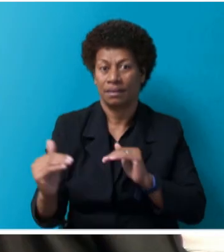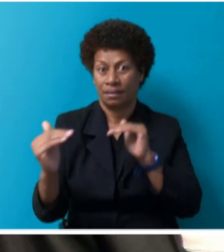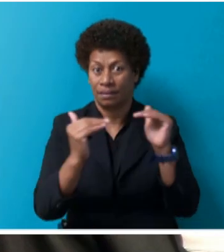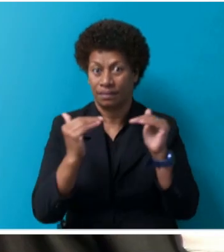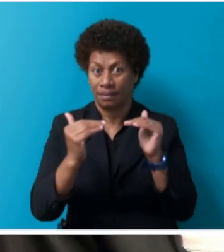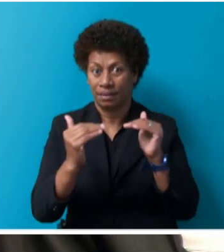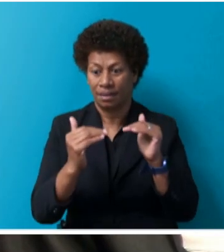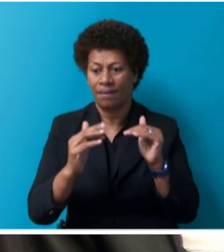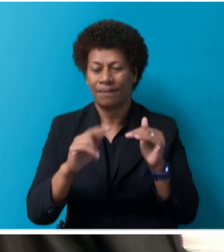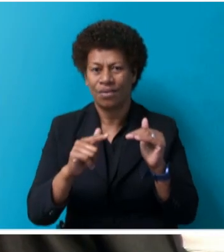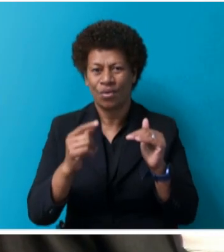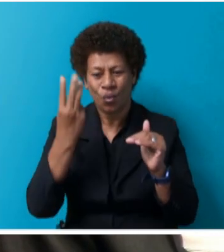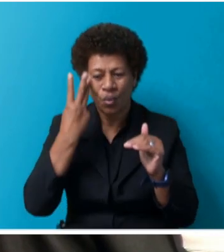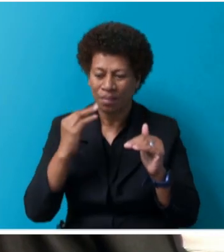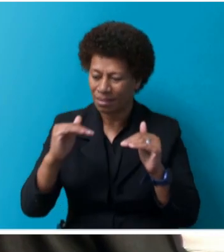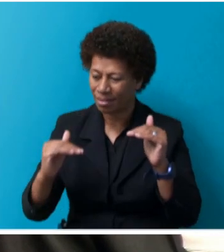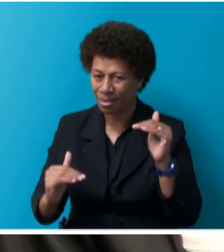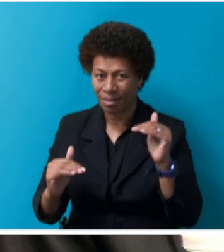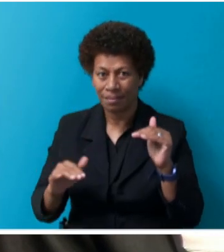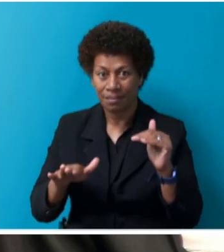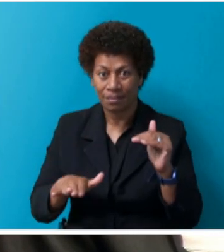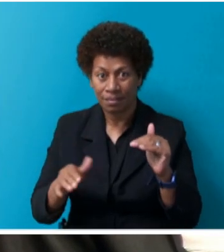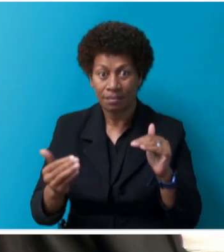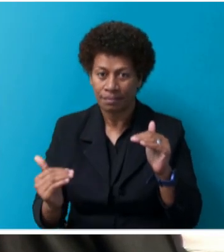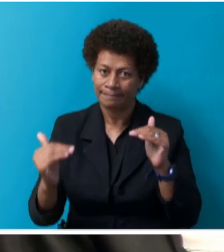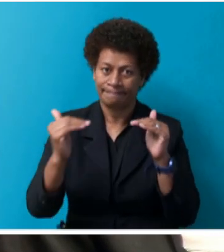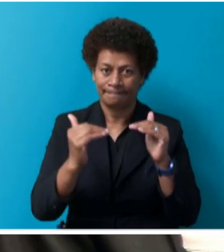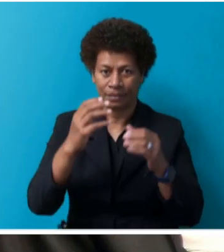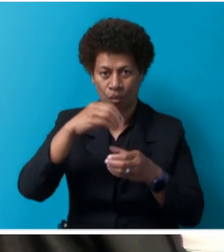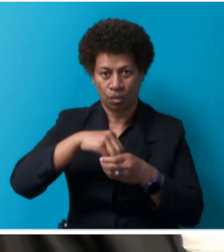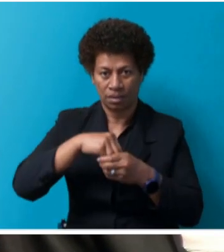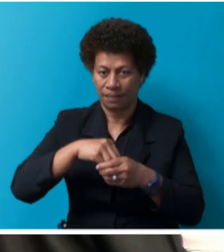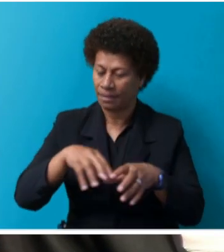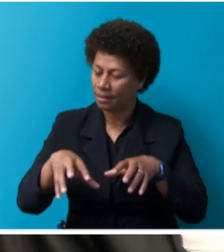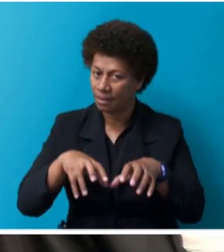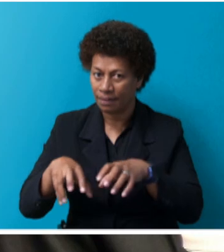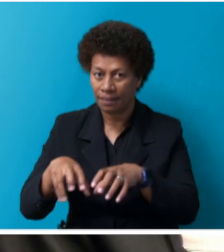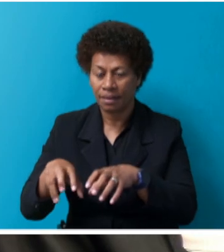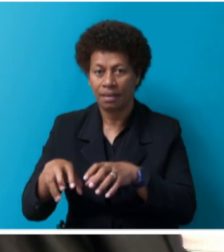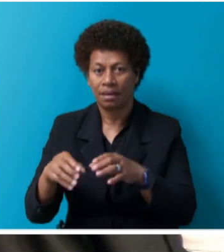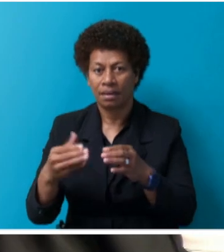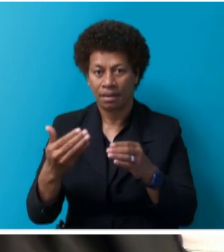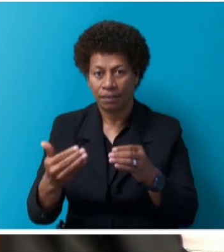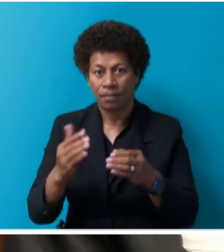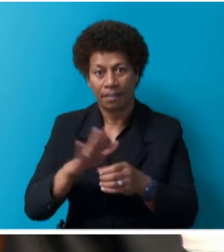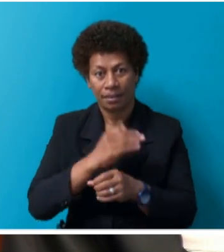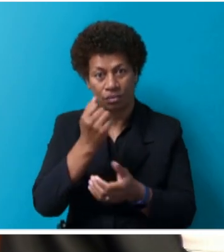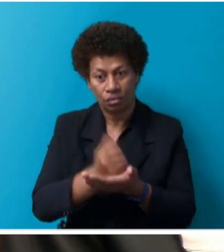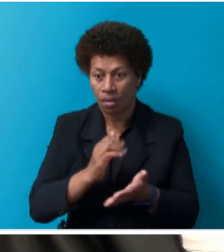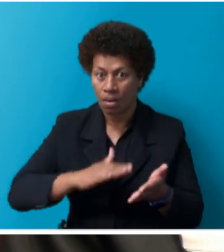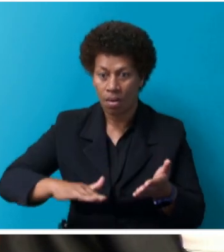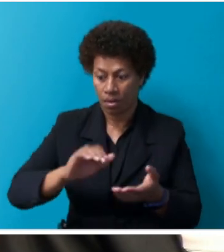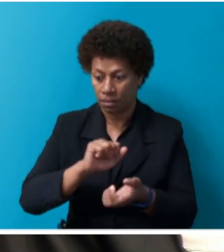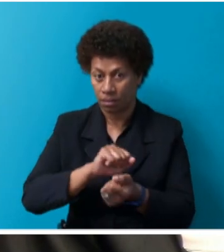of marginalized women through targeted measures. Inclusivity is actively promoted to ensure all members of